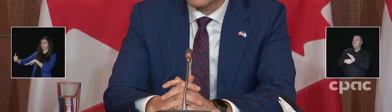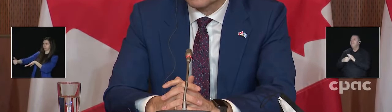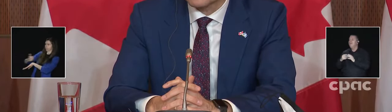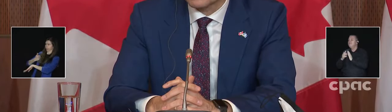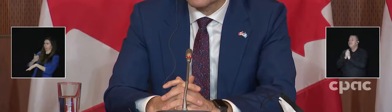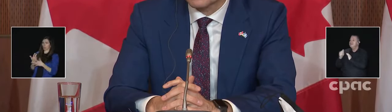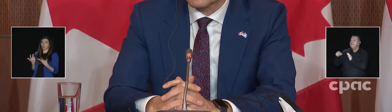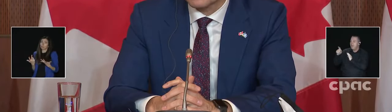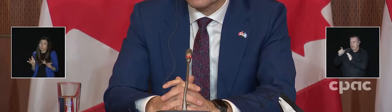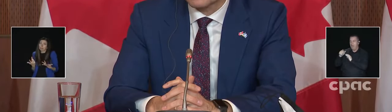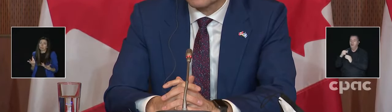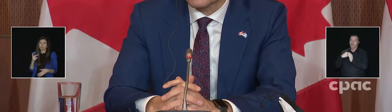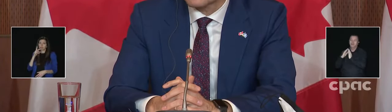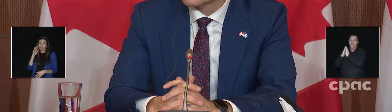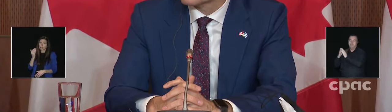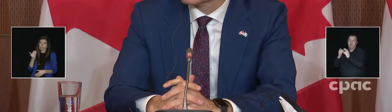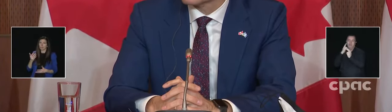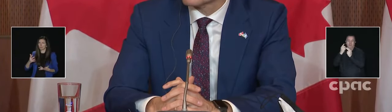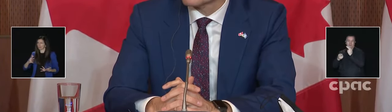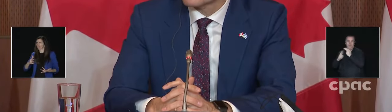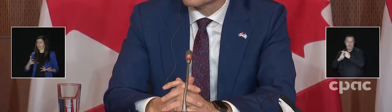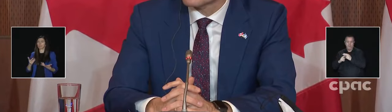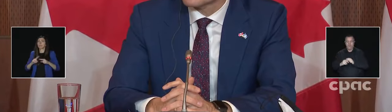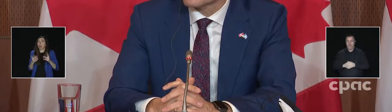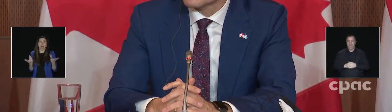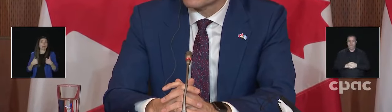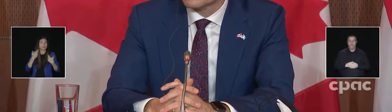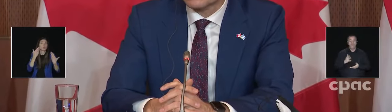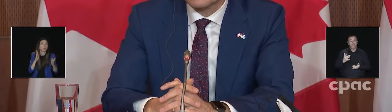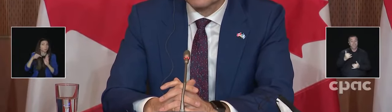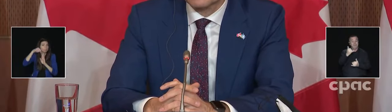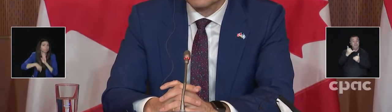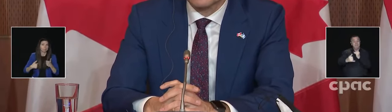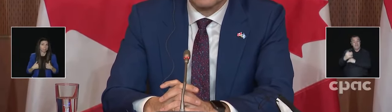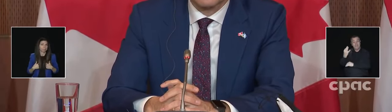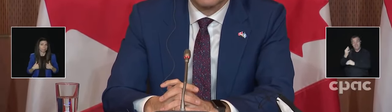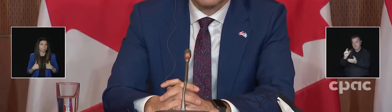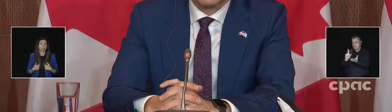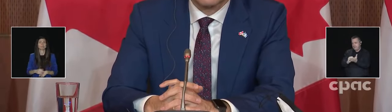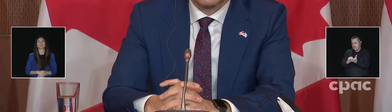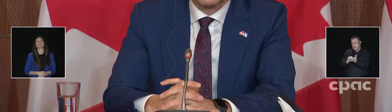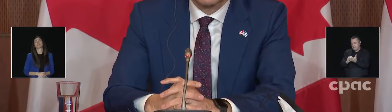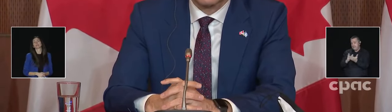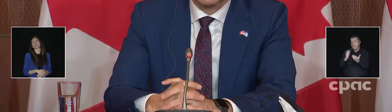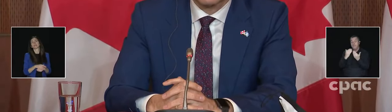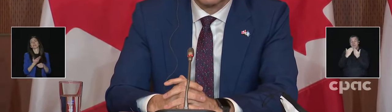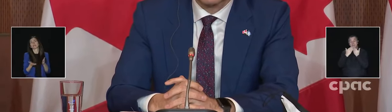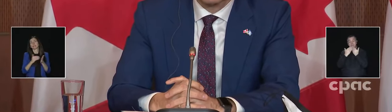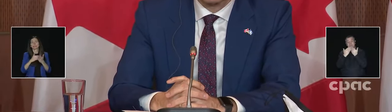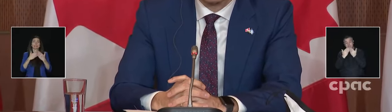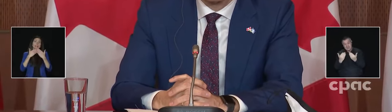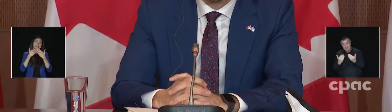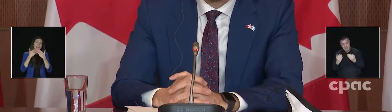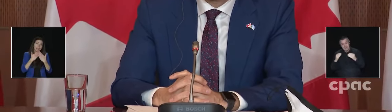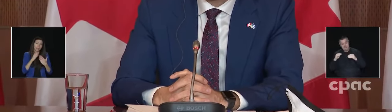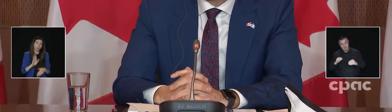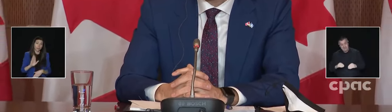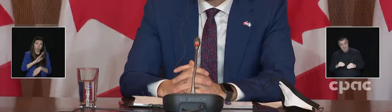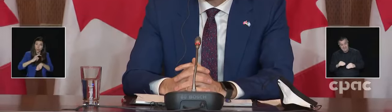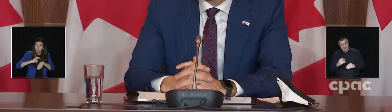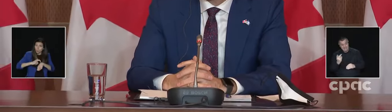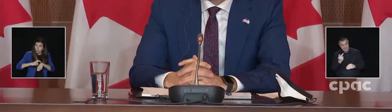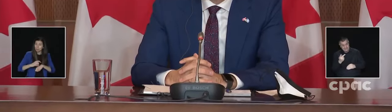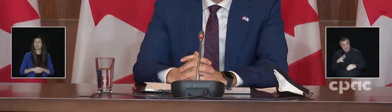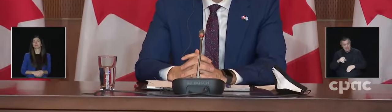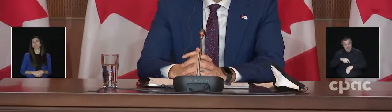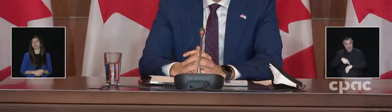là-dessus. Okay, that ends our press conference. Thank you to the ministers for being so generous with their time. That's the last press conference